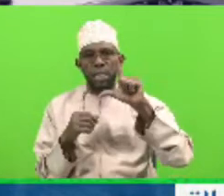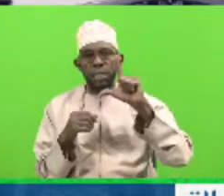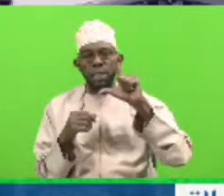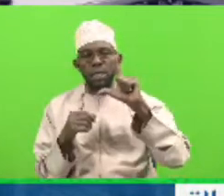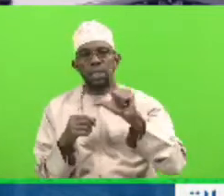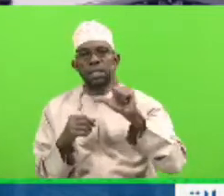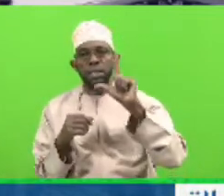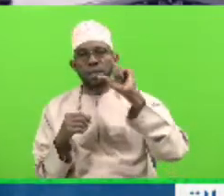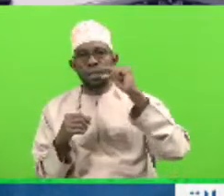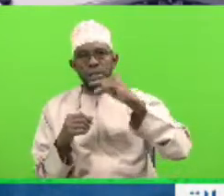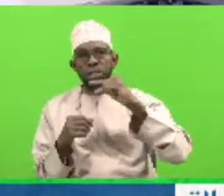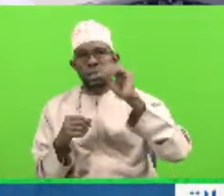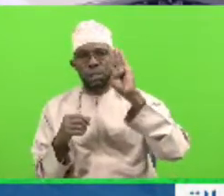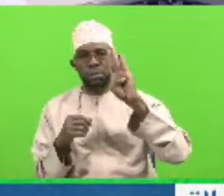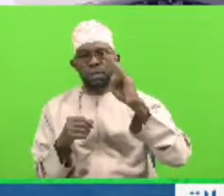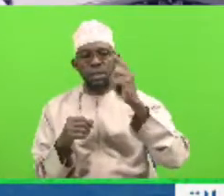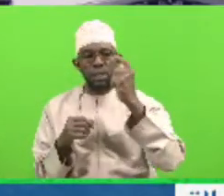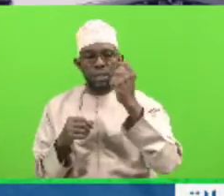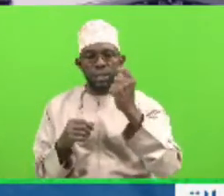LGBTQ+.